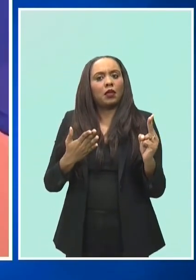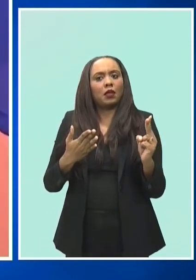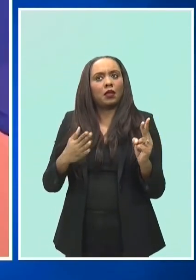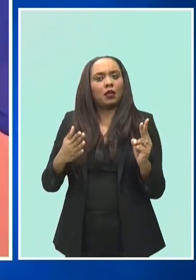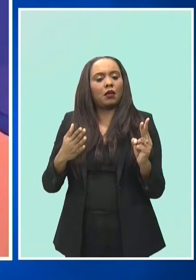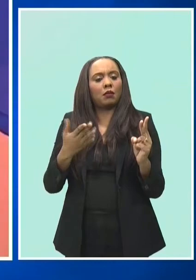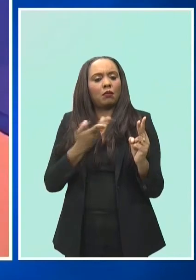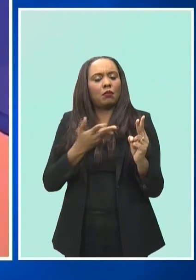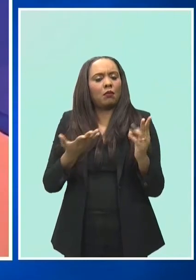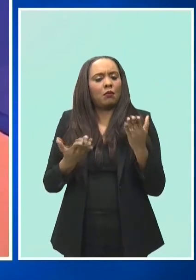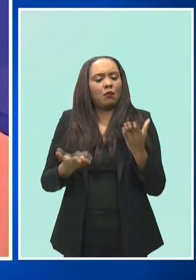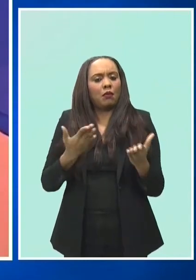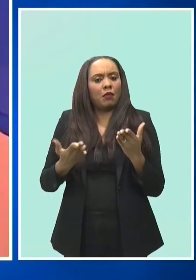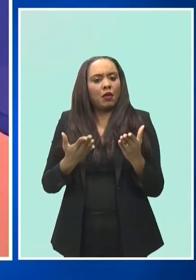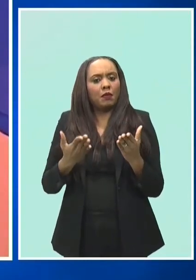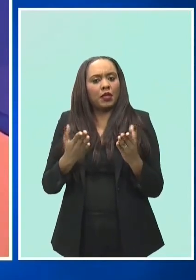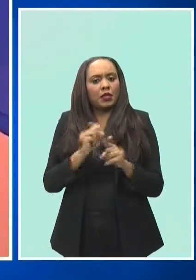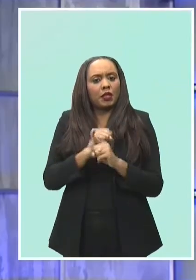In relation to this,